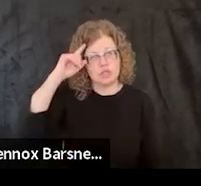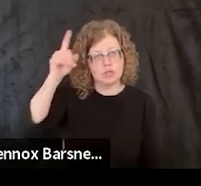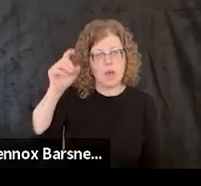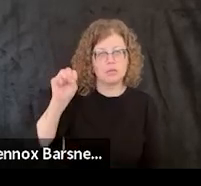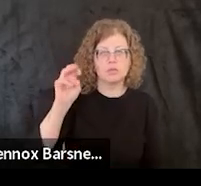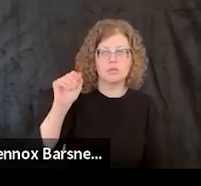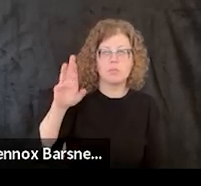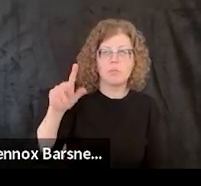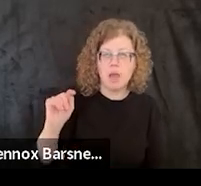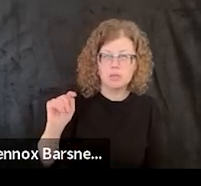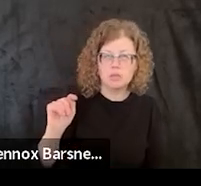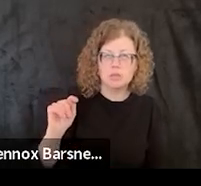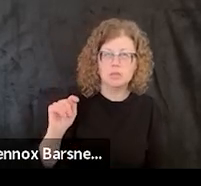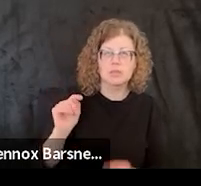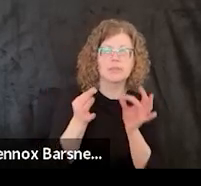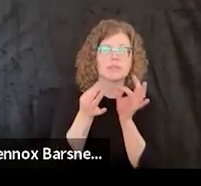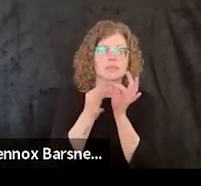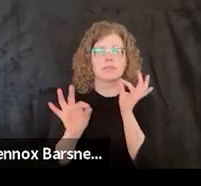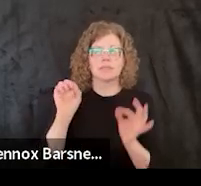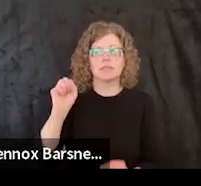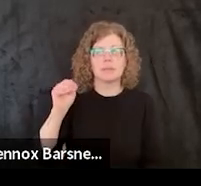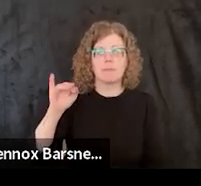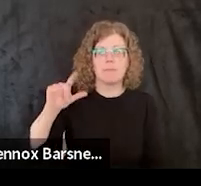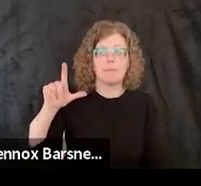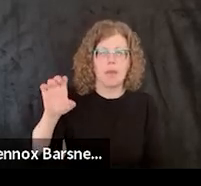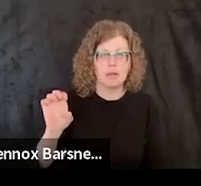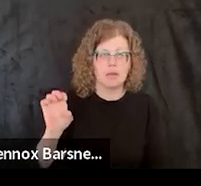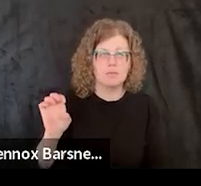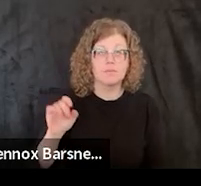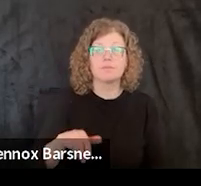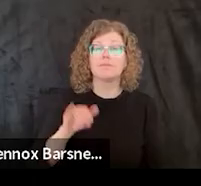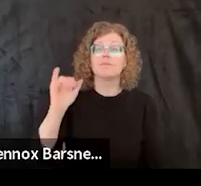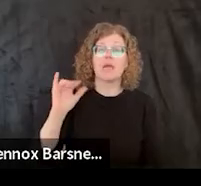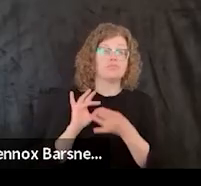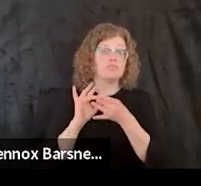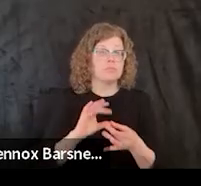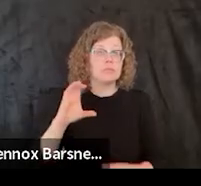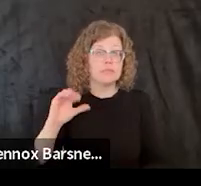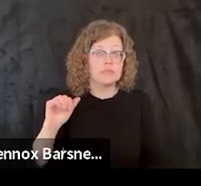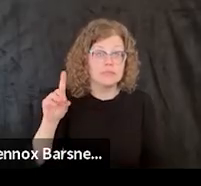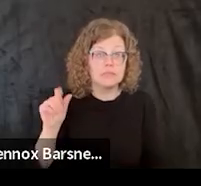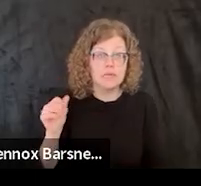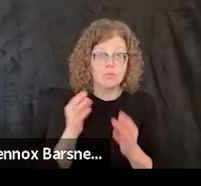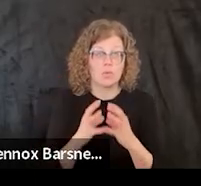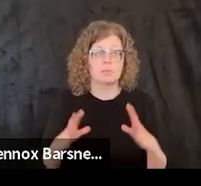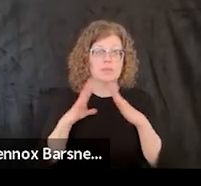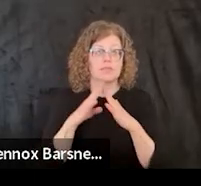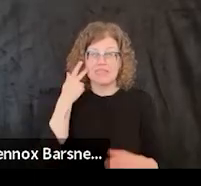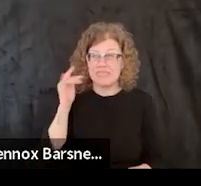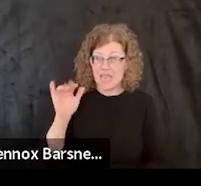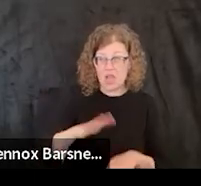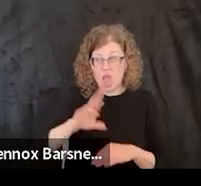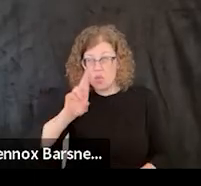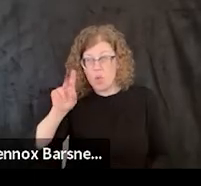be accessed from the CADA website under Login, which is always in the upper right-hand corner, and it's linked